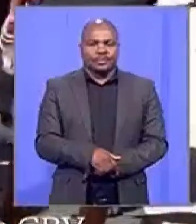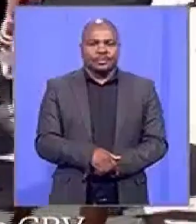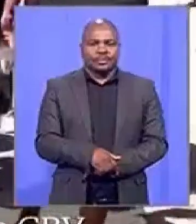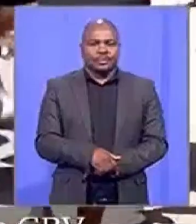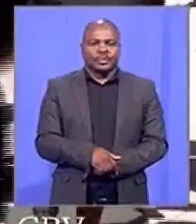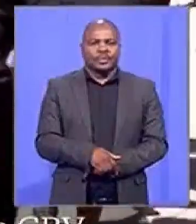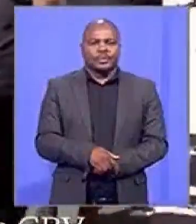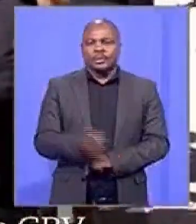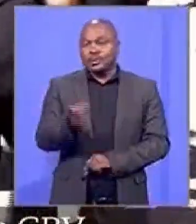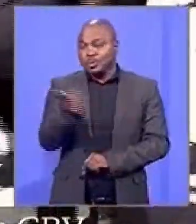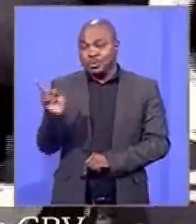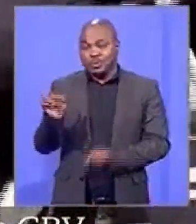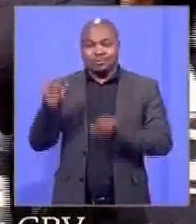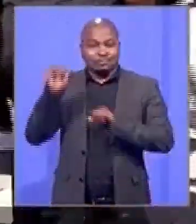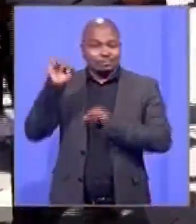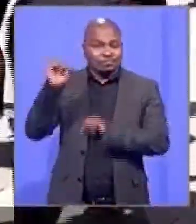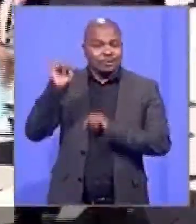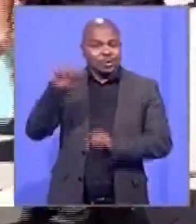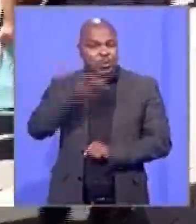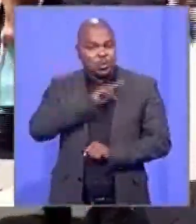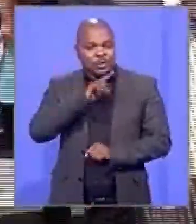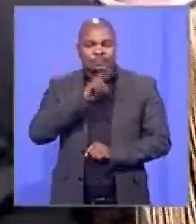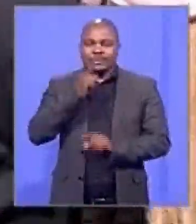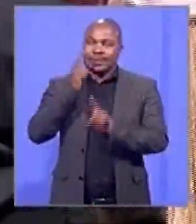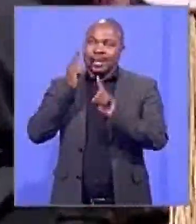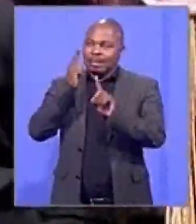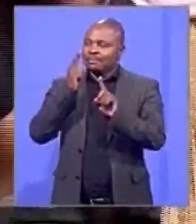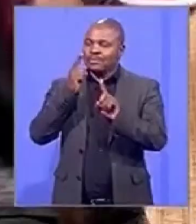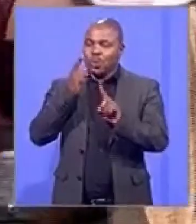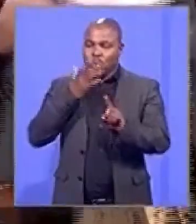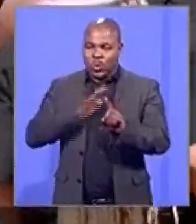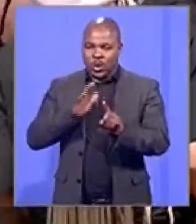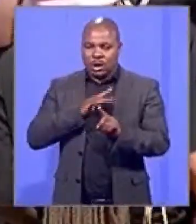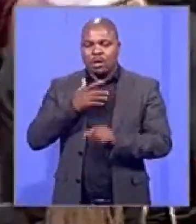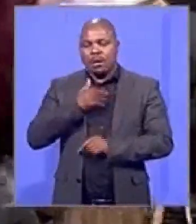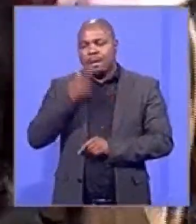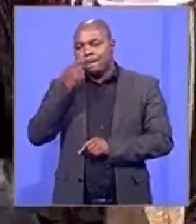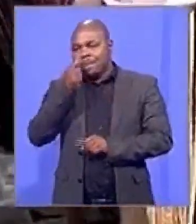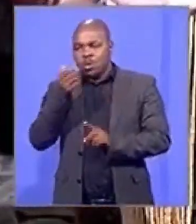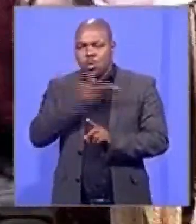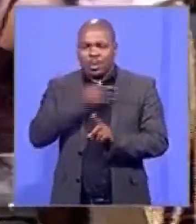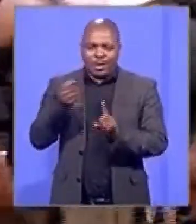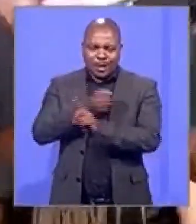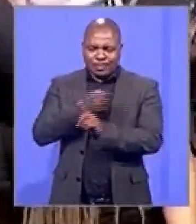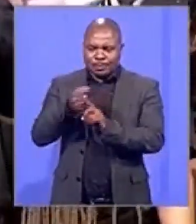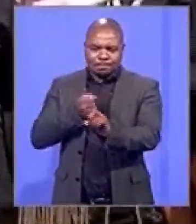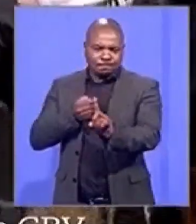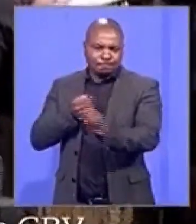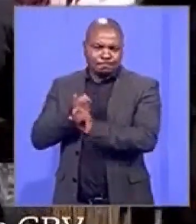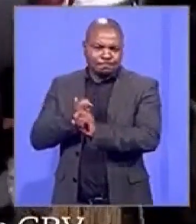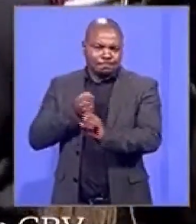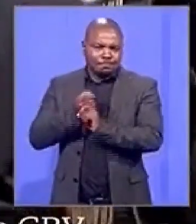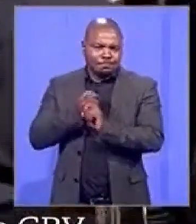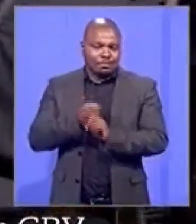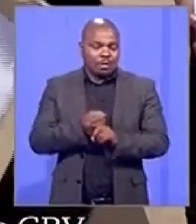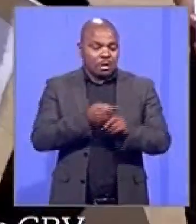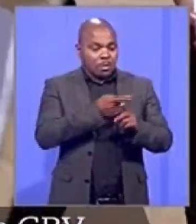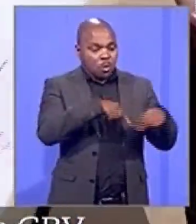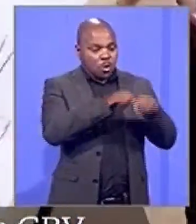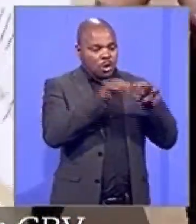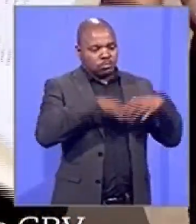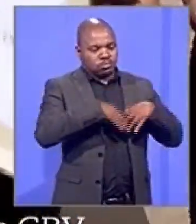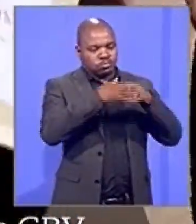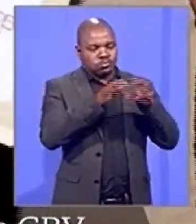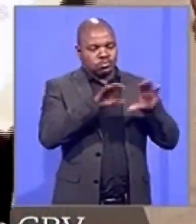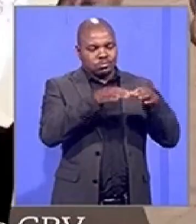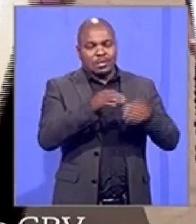Baitseki bana ba kopane ka morero o le mong wa o lwantsha tlhekefetso ya bong. Morao tjena batjha bana ba theile mokgatlo o kgahlano